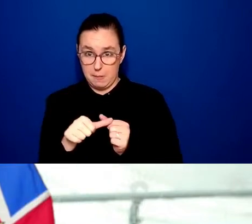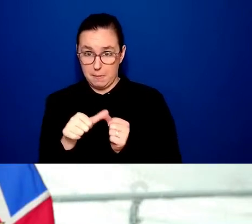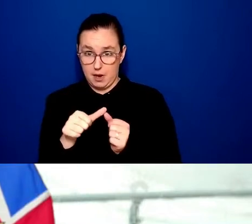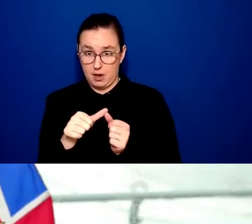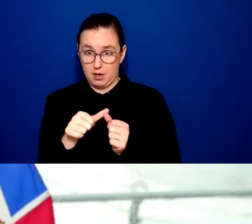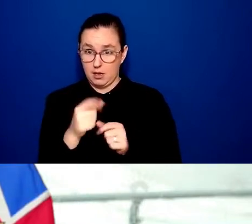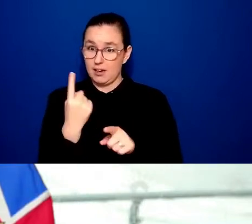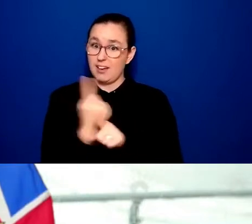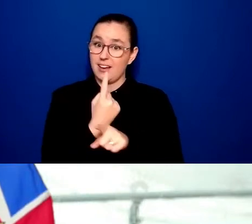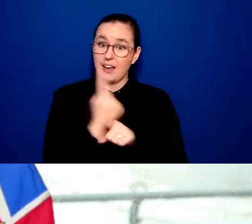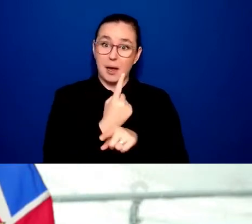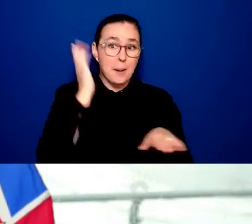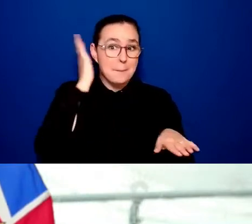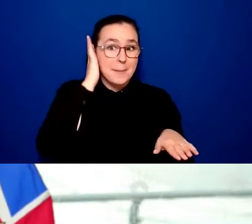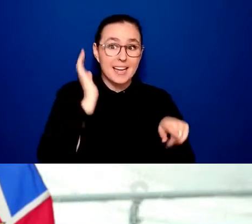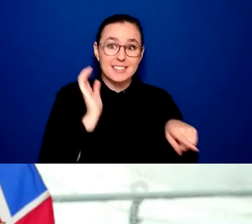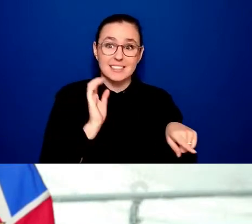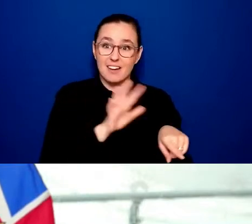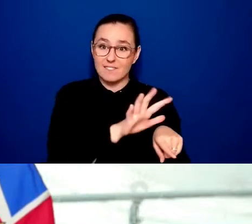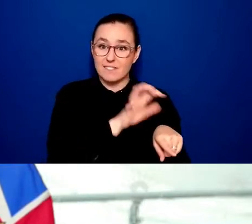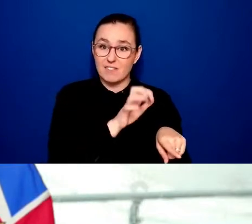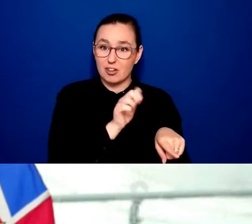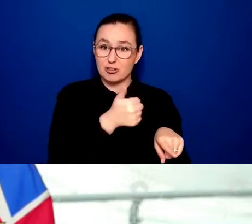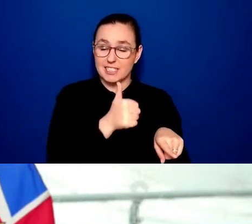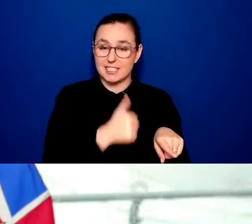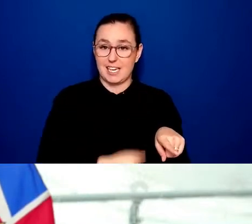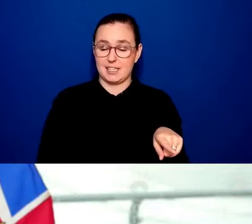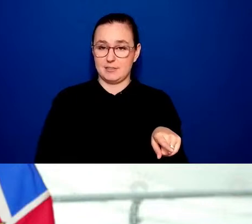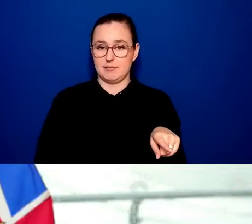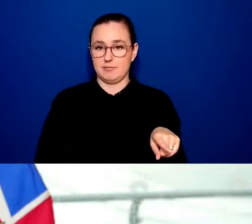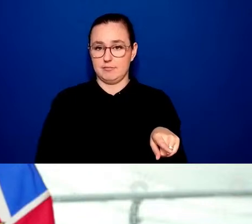is 510. Again, I